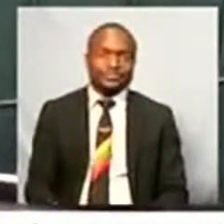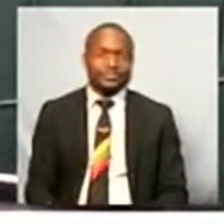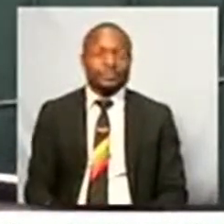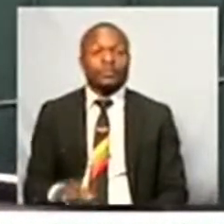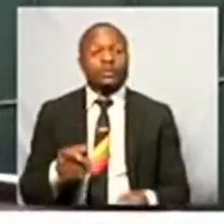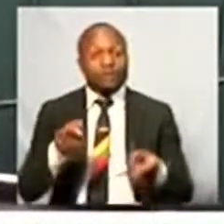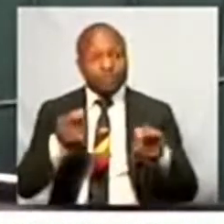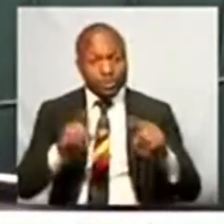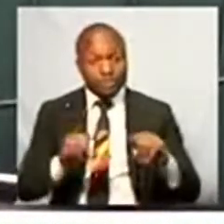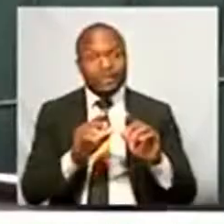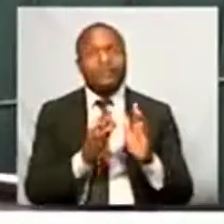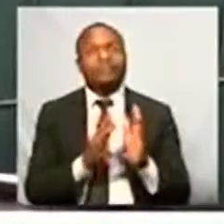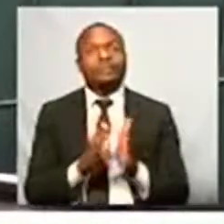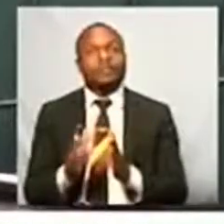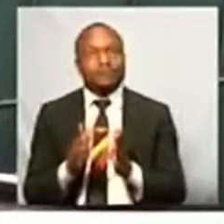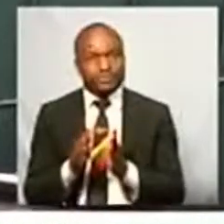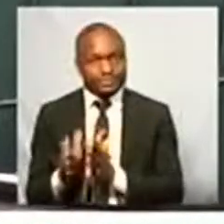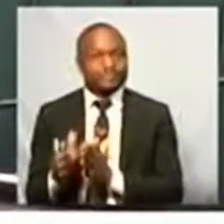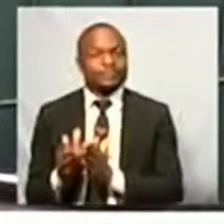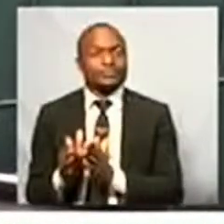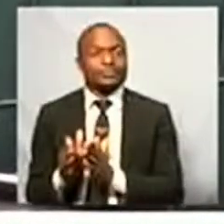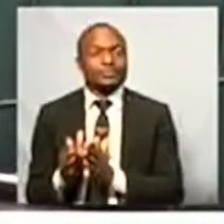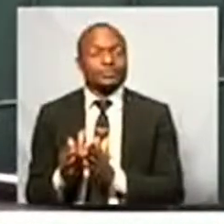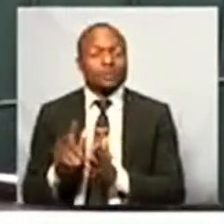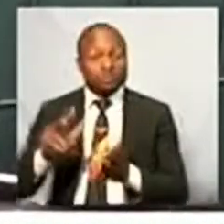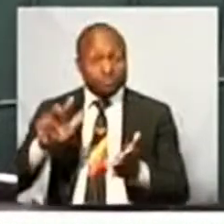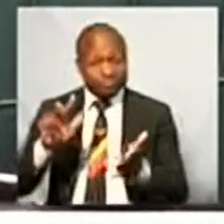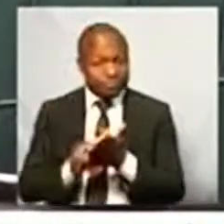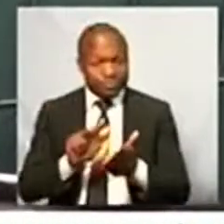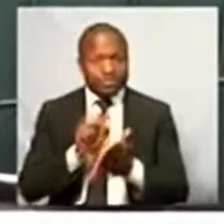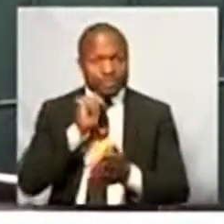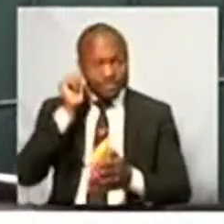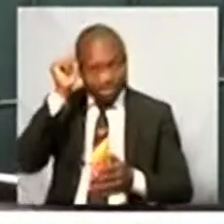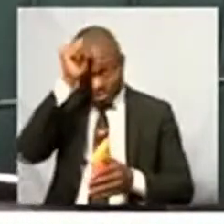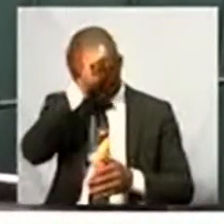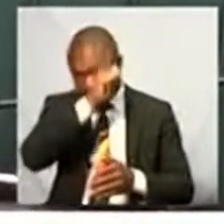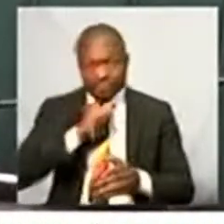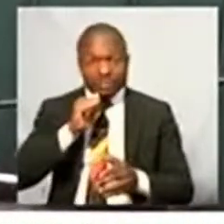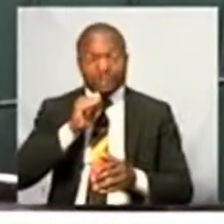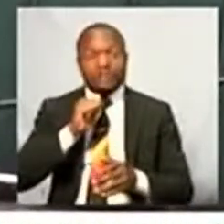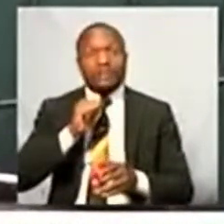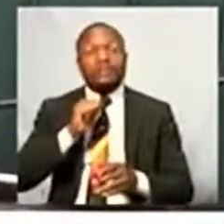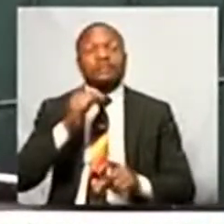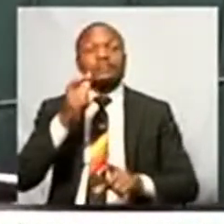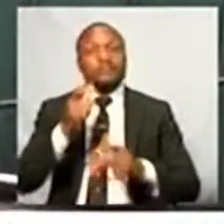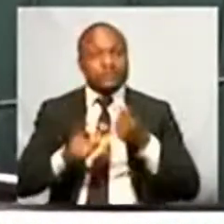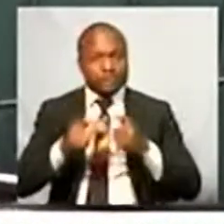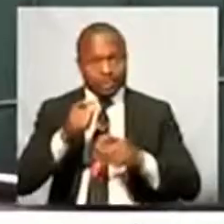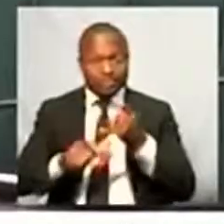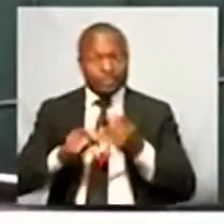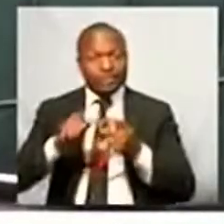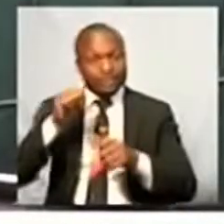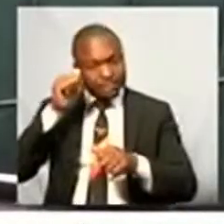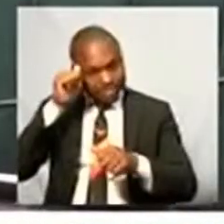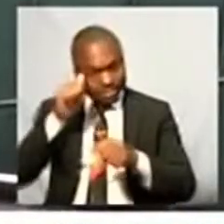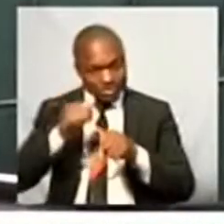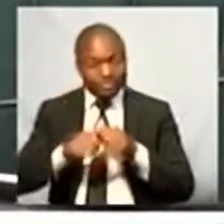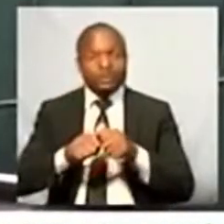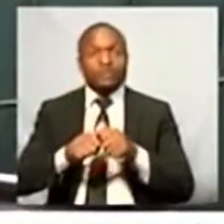when the plans of ratifying the African Disability Protocol will be